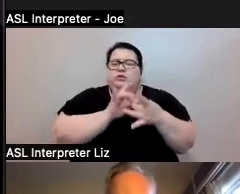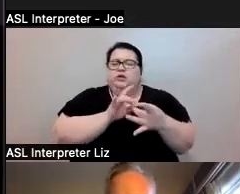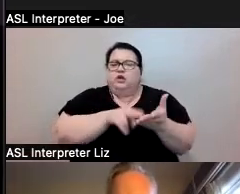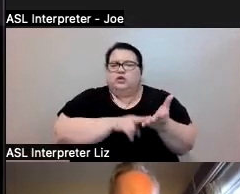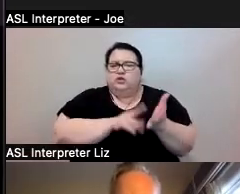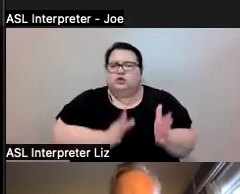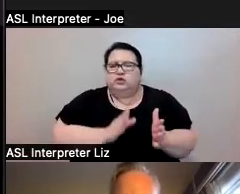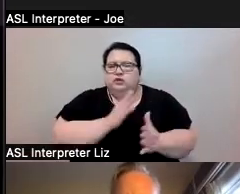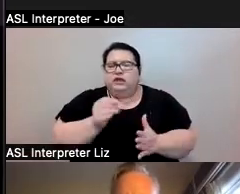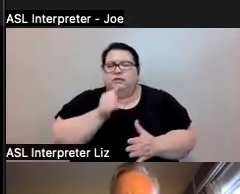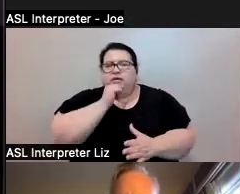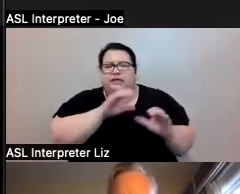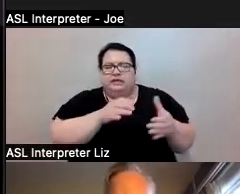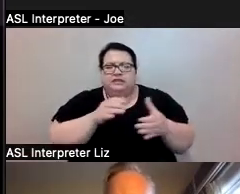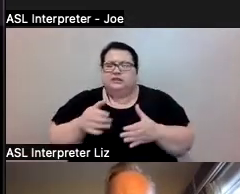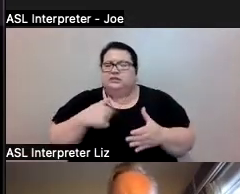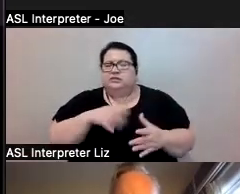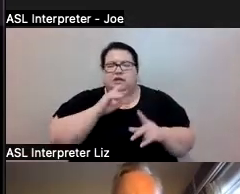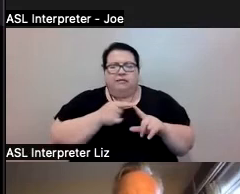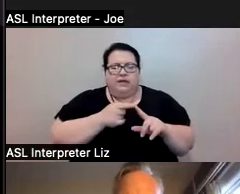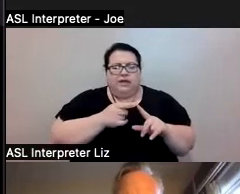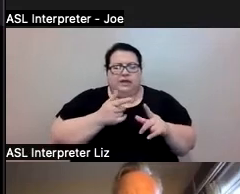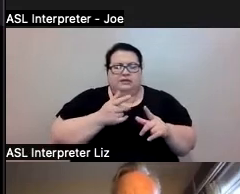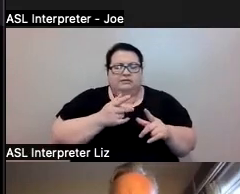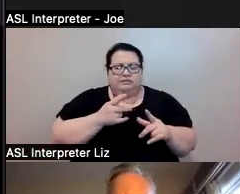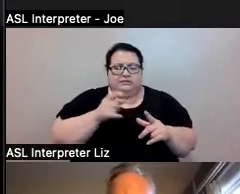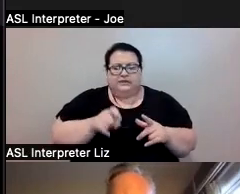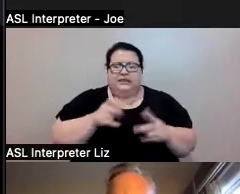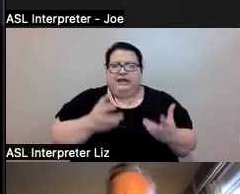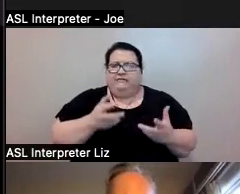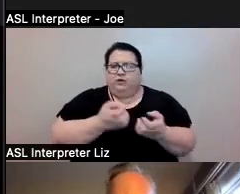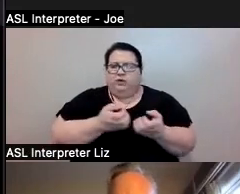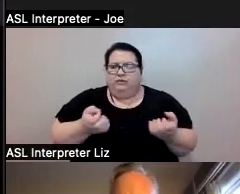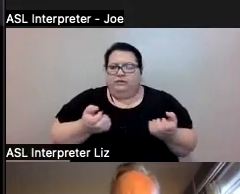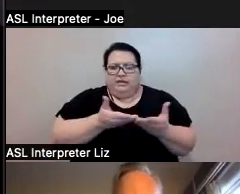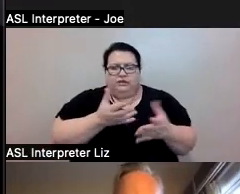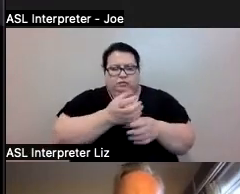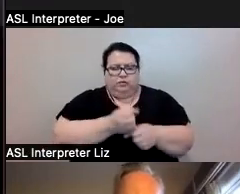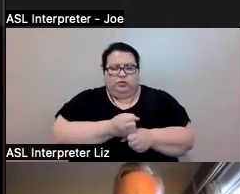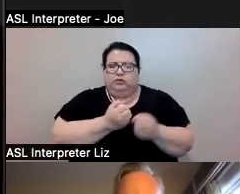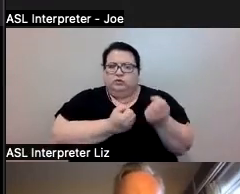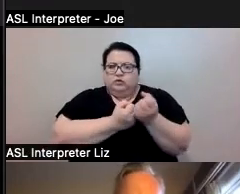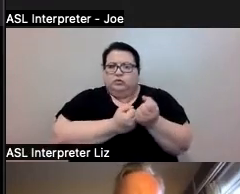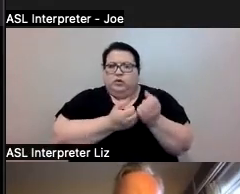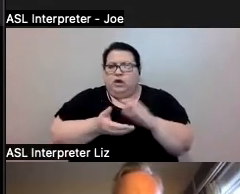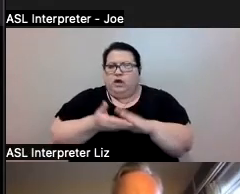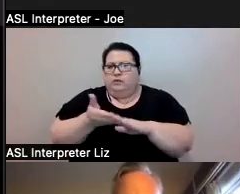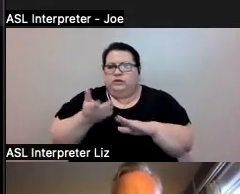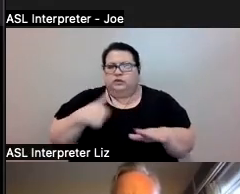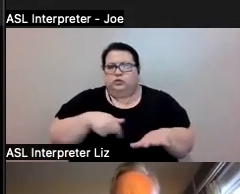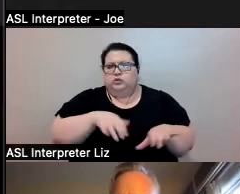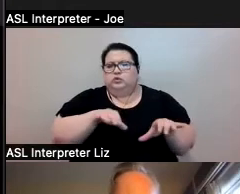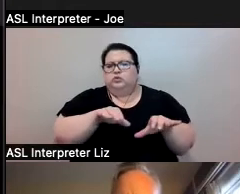contractors and private entities, when we're looking for heavy equipment or things to procure to support the operations that we're